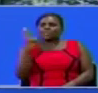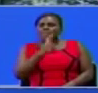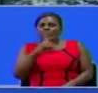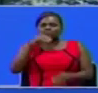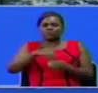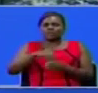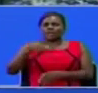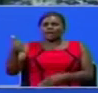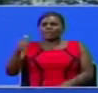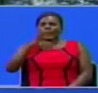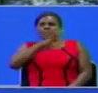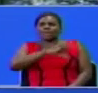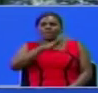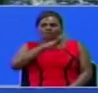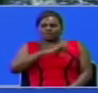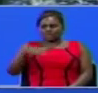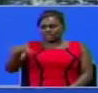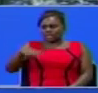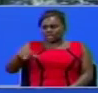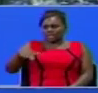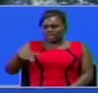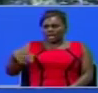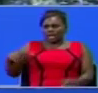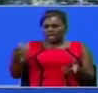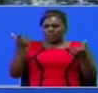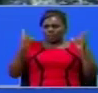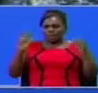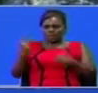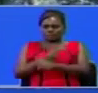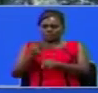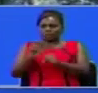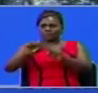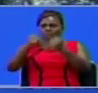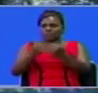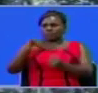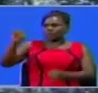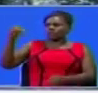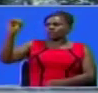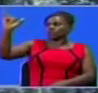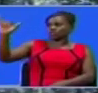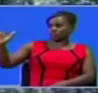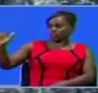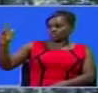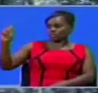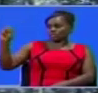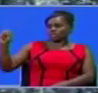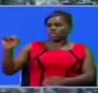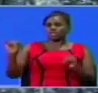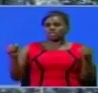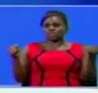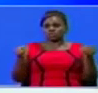among other benefits of the regional electronic cargo tracking system. Joy Doreen Bira, KTN